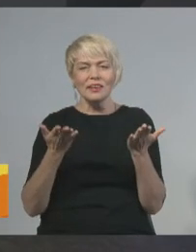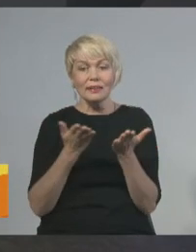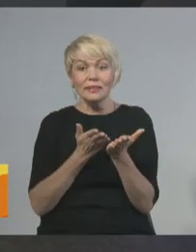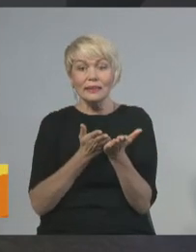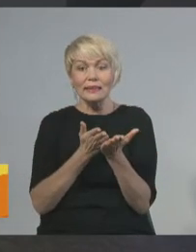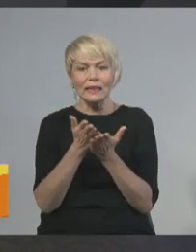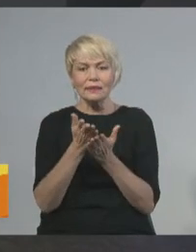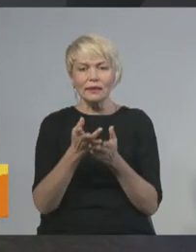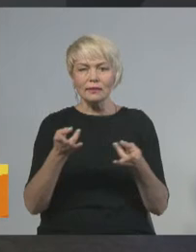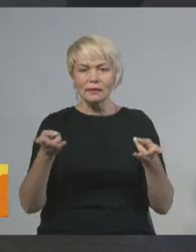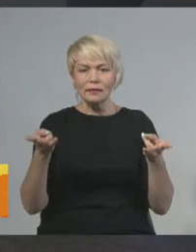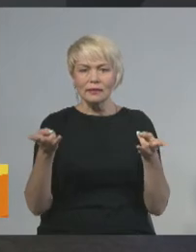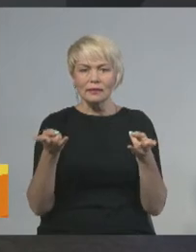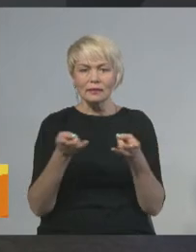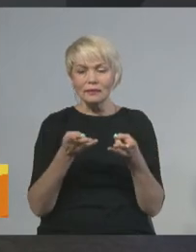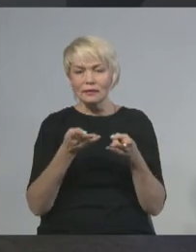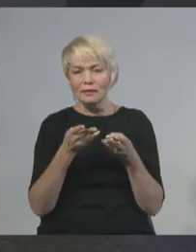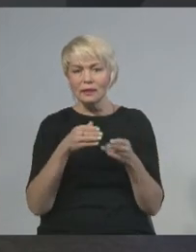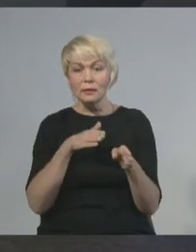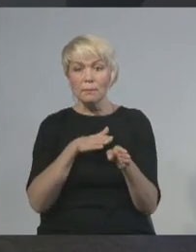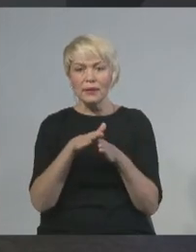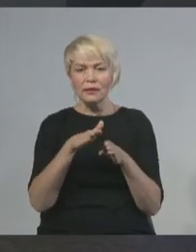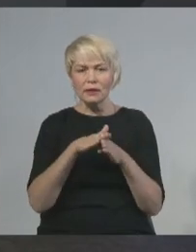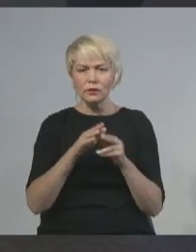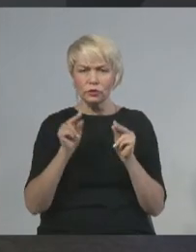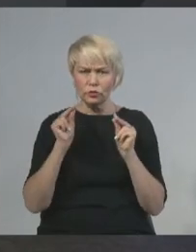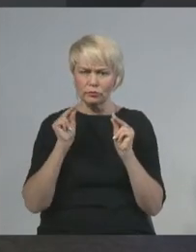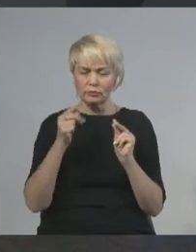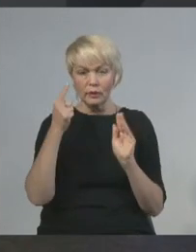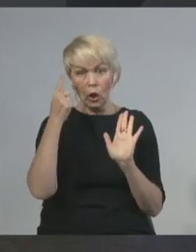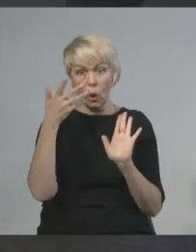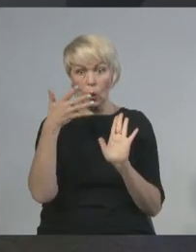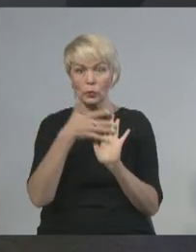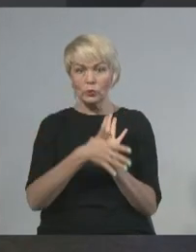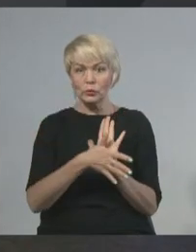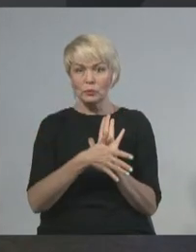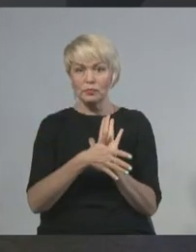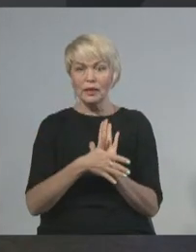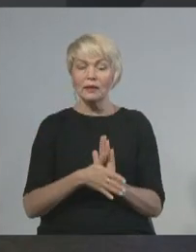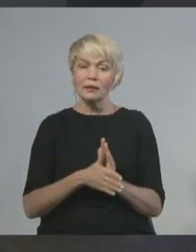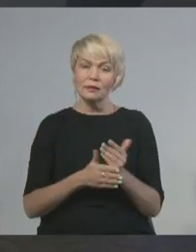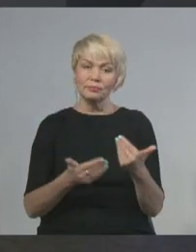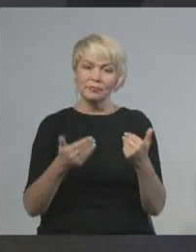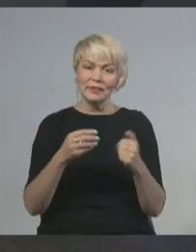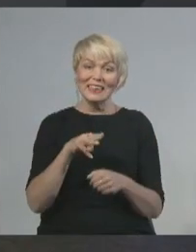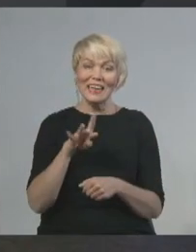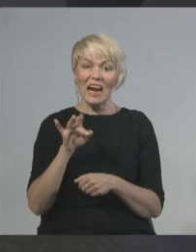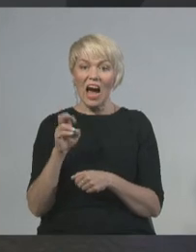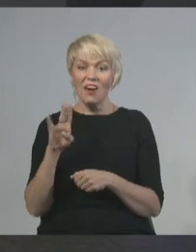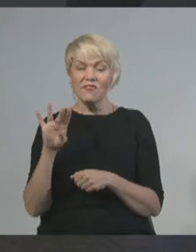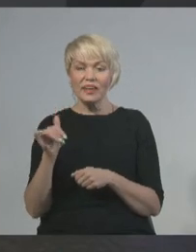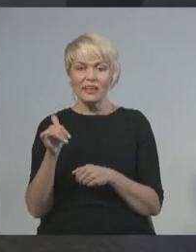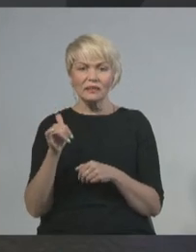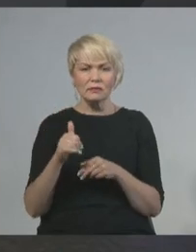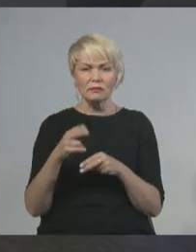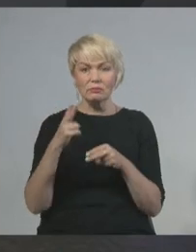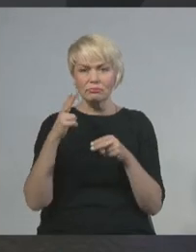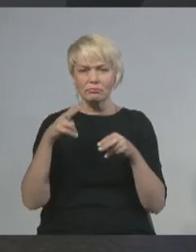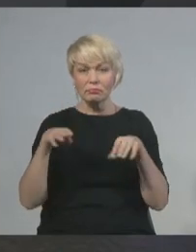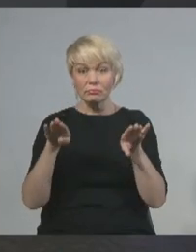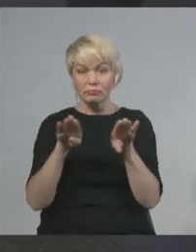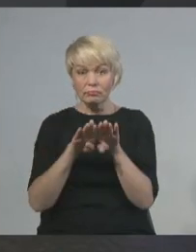and what stretches do you think are worth following when you understand clearly